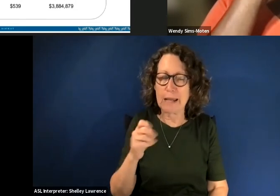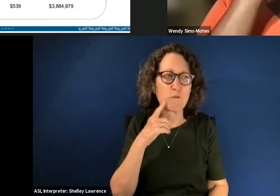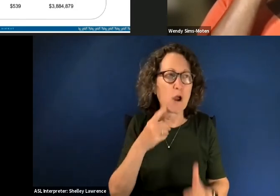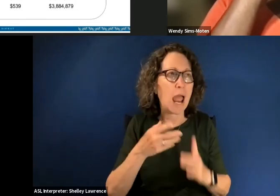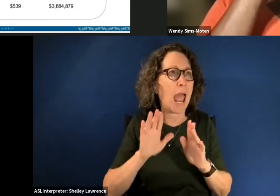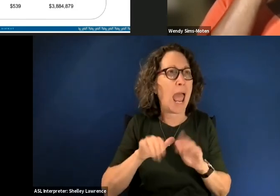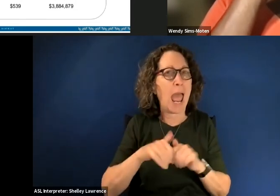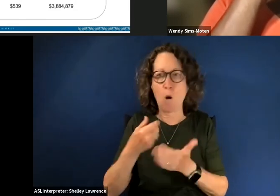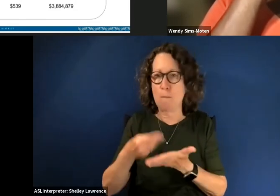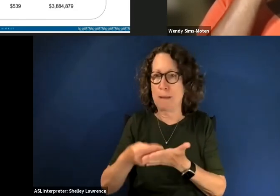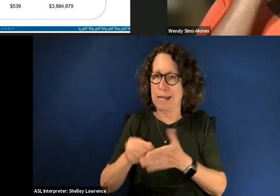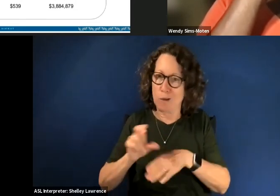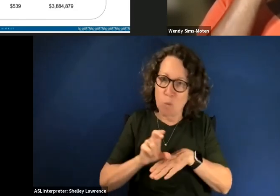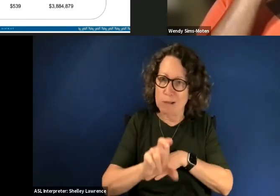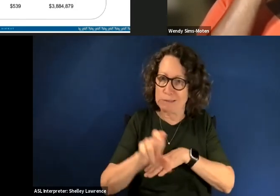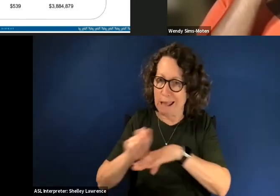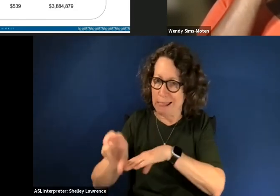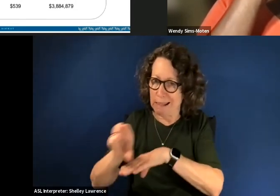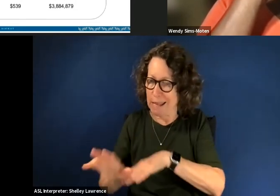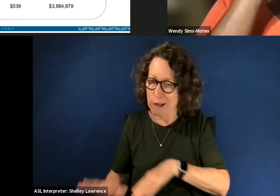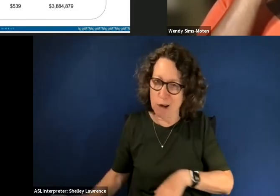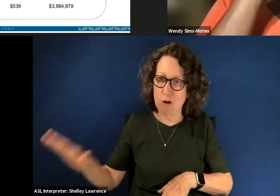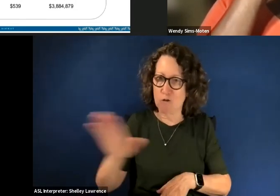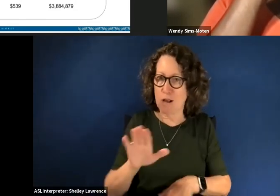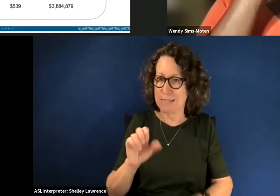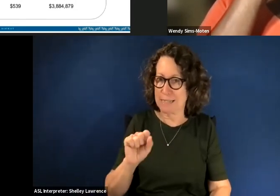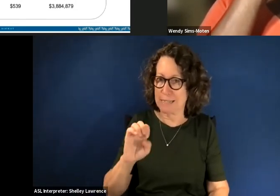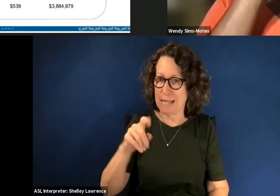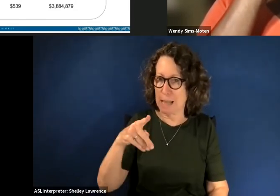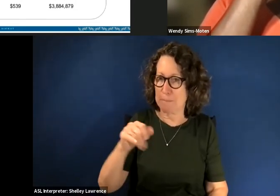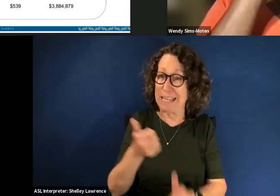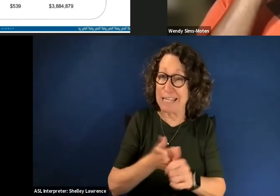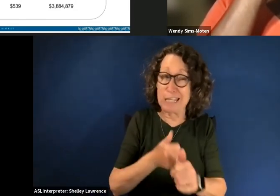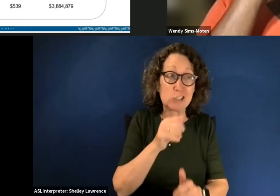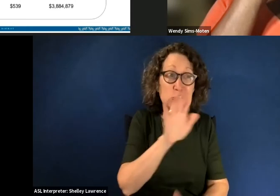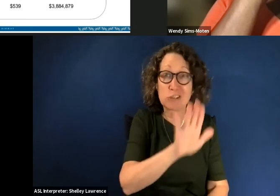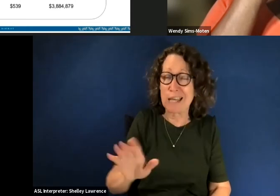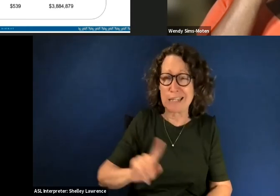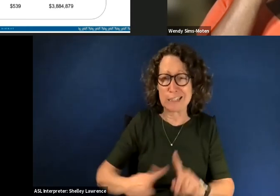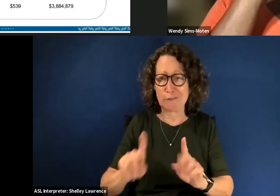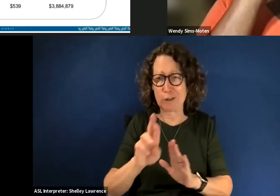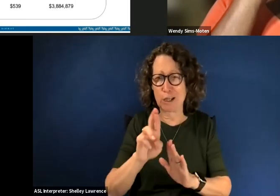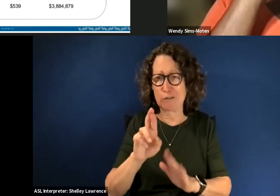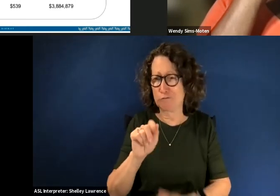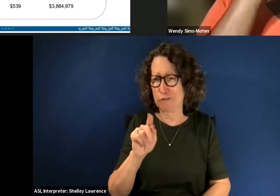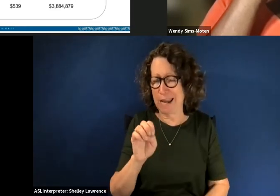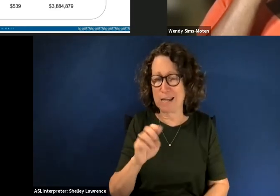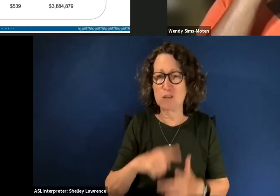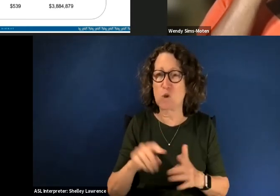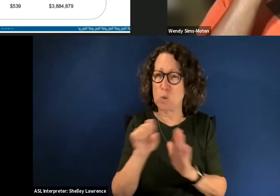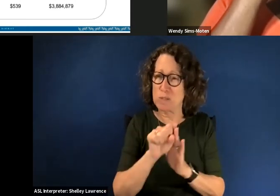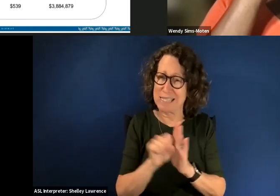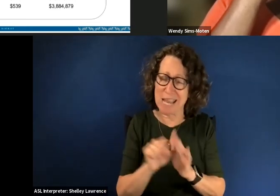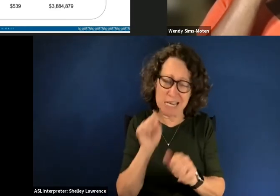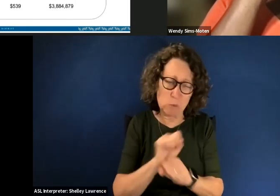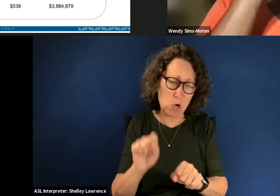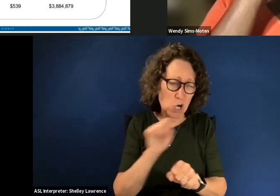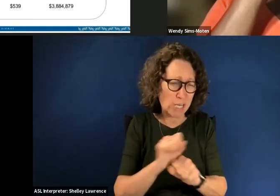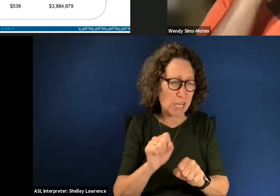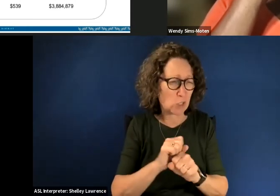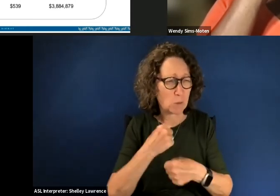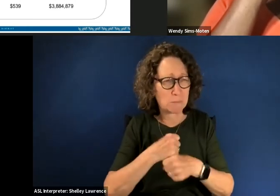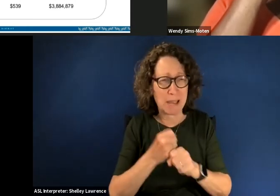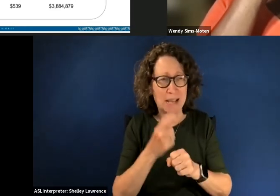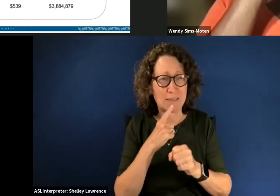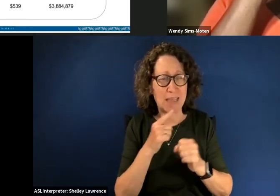the money was allocated across the SELPAs. Every SELPA had a different rate. So the state has really been working to make